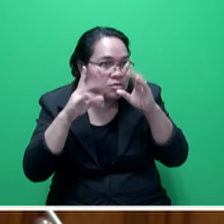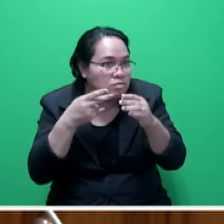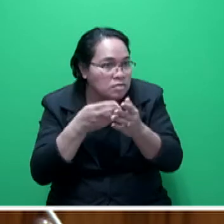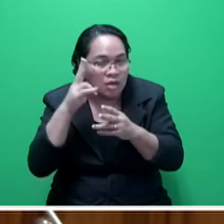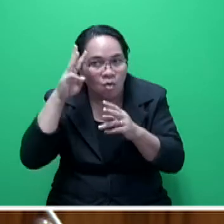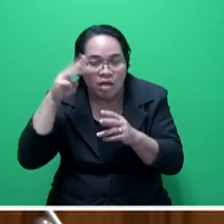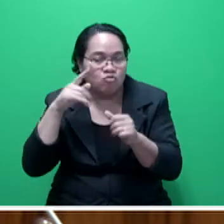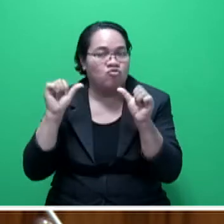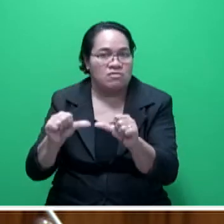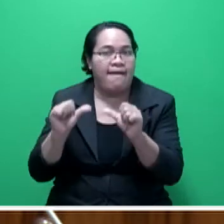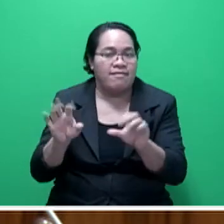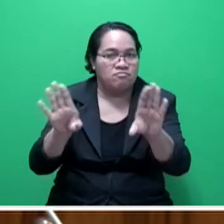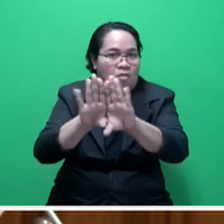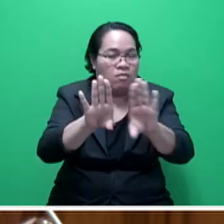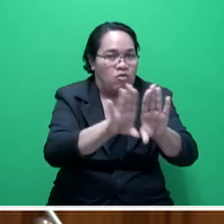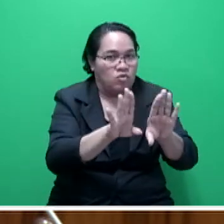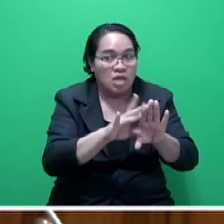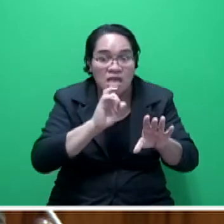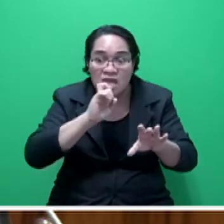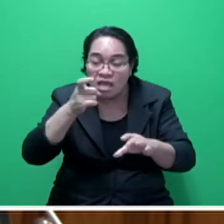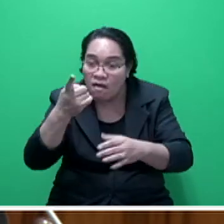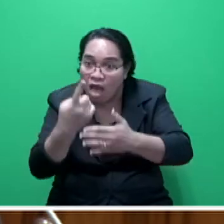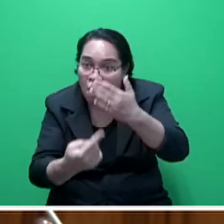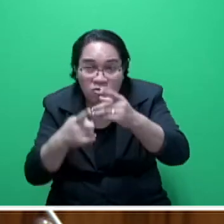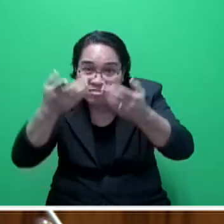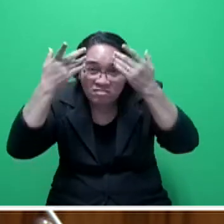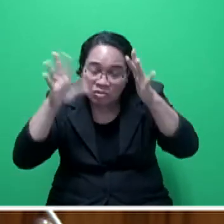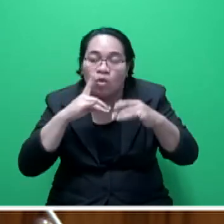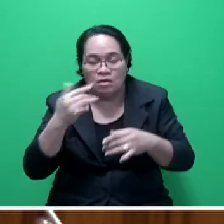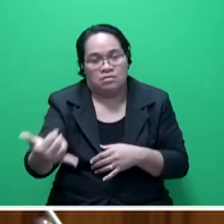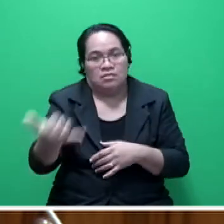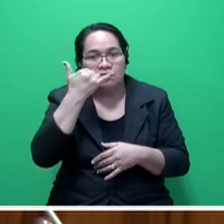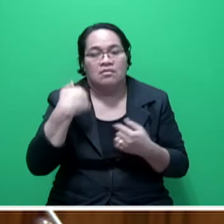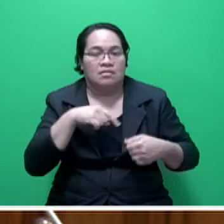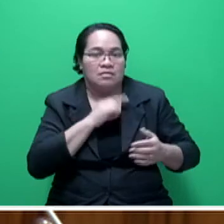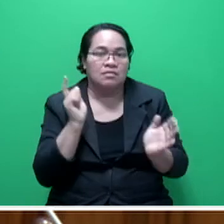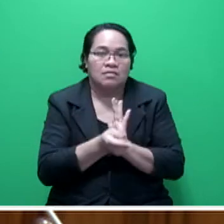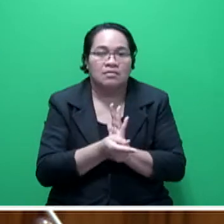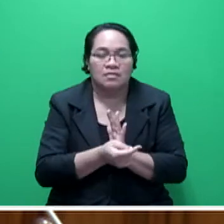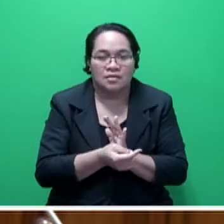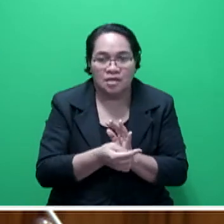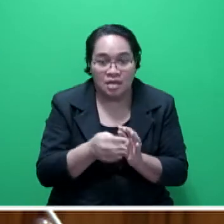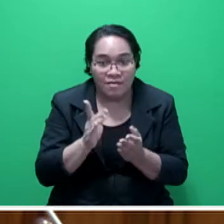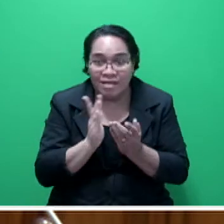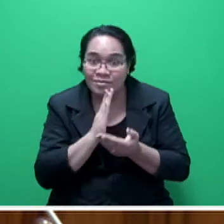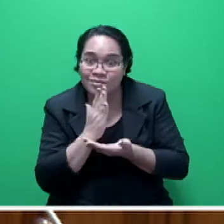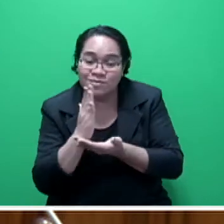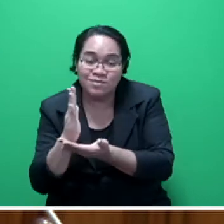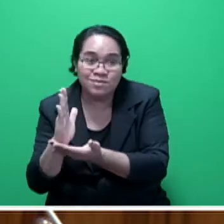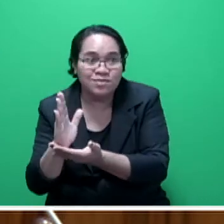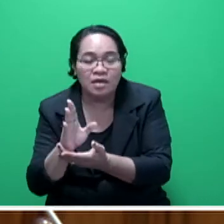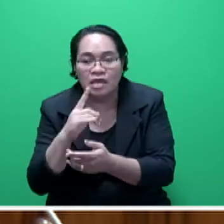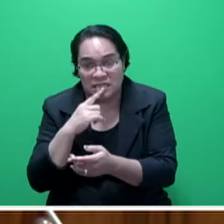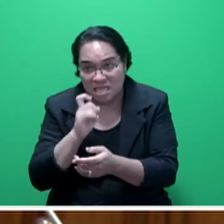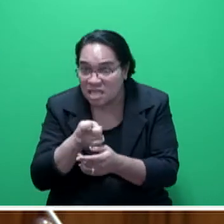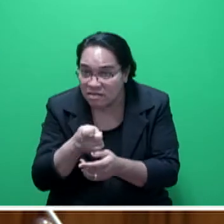our borders and send the alarm in times of uncertainty. And I must reassure this esteemed House that vessels visiting the islands are indeed